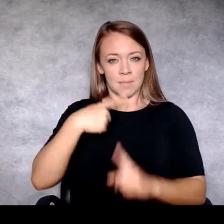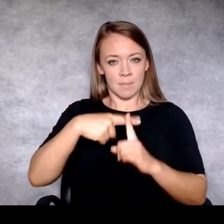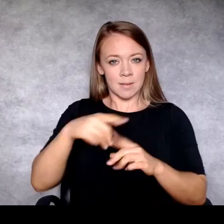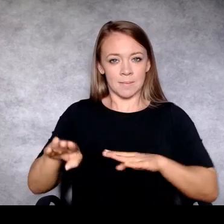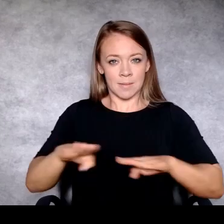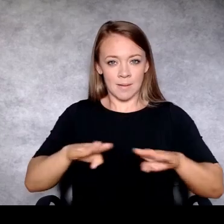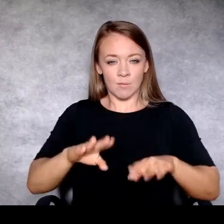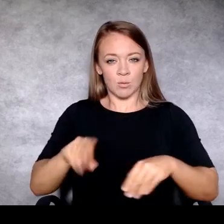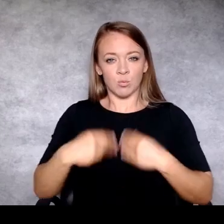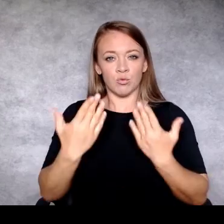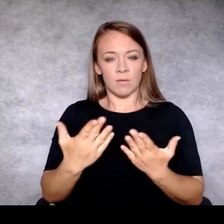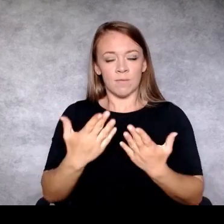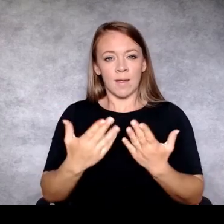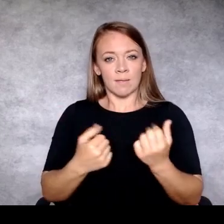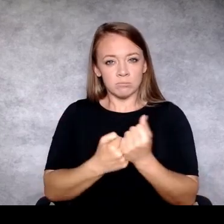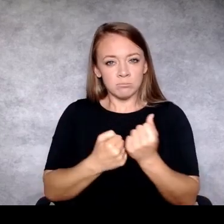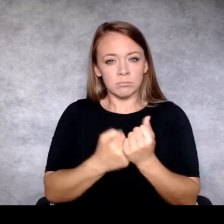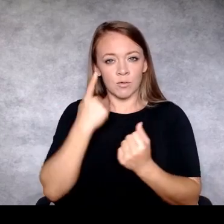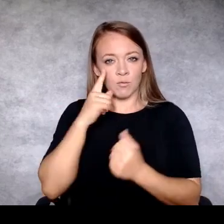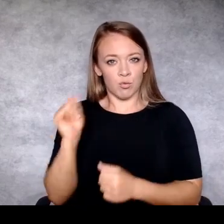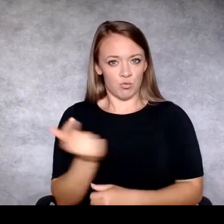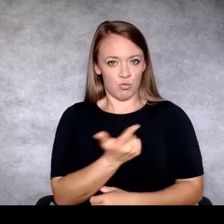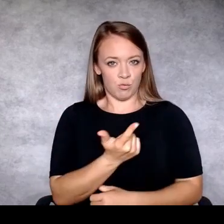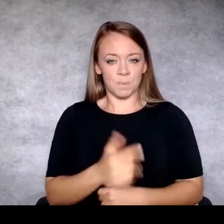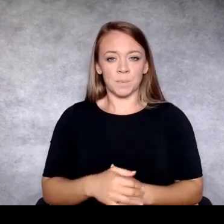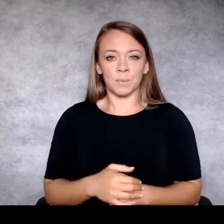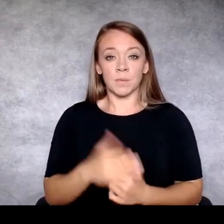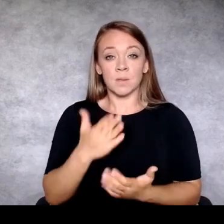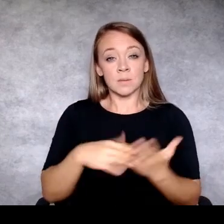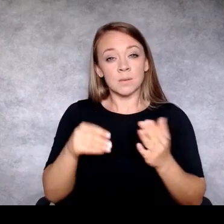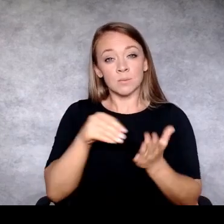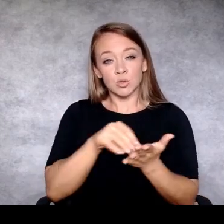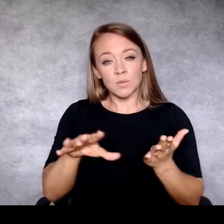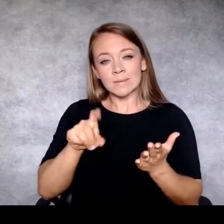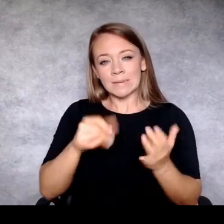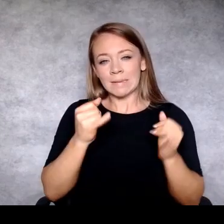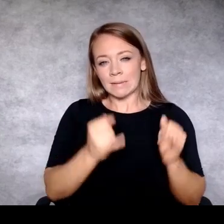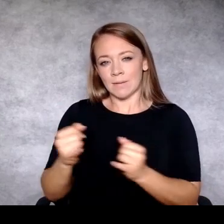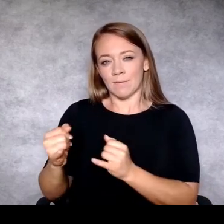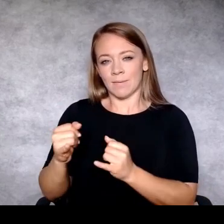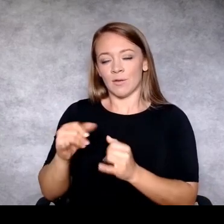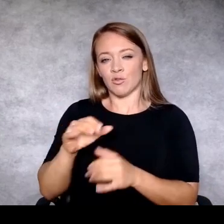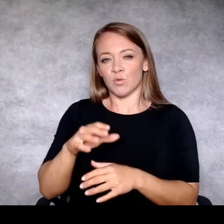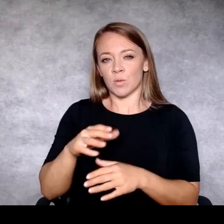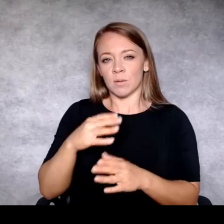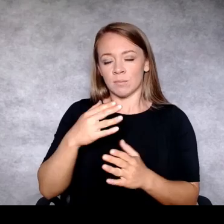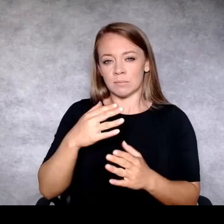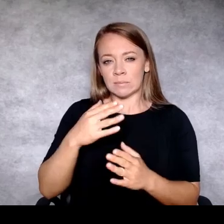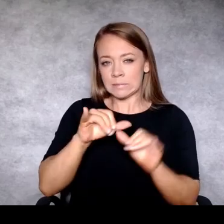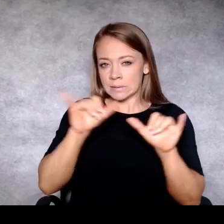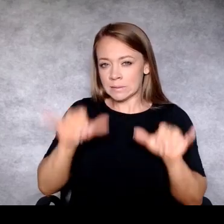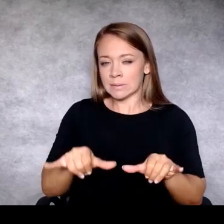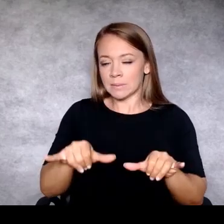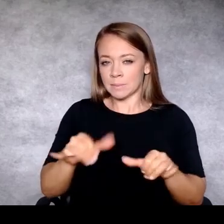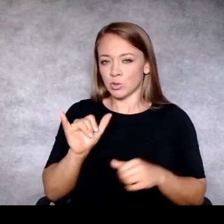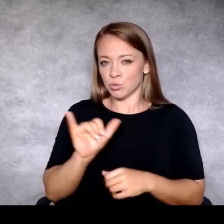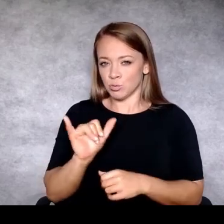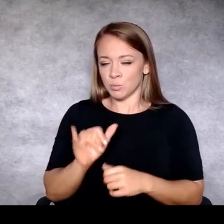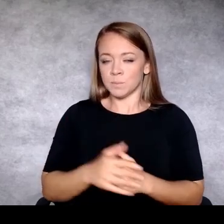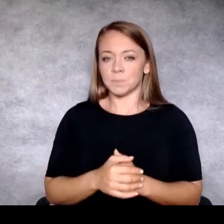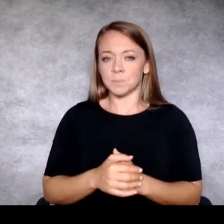provides reinforcement for all. Some students will also need individual reinforcement systems in place. When